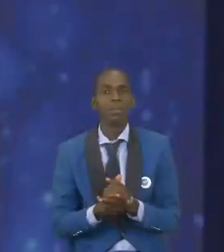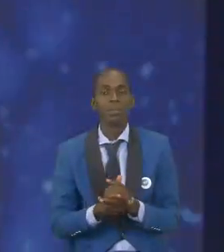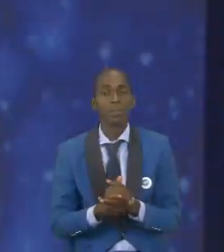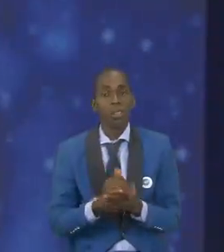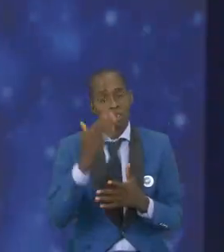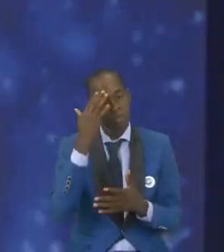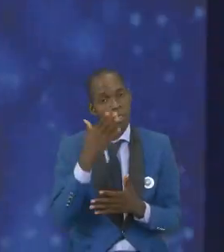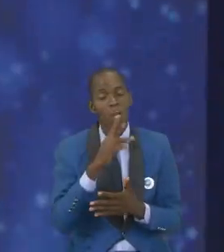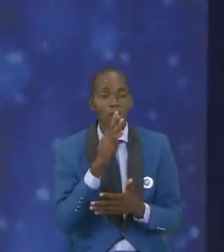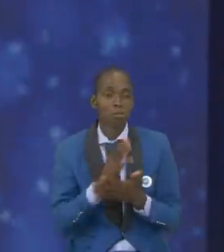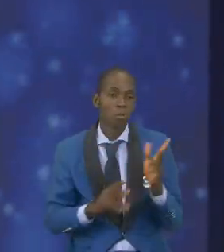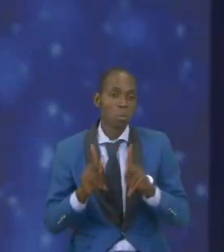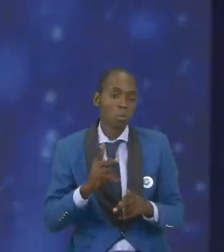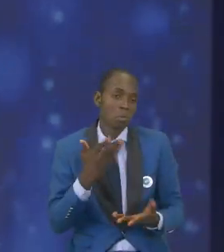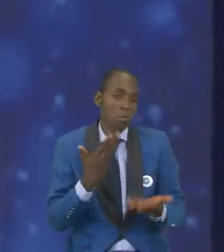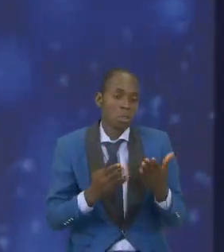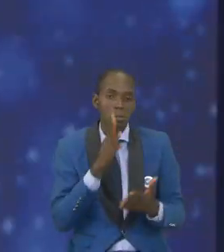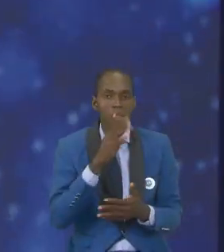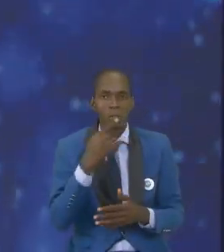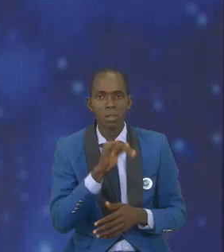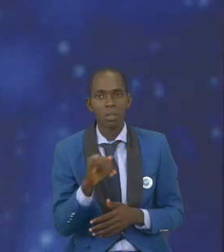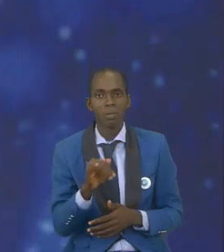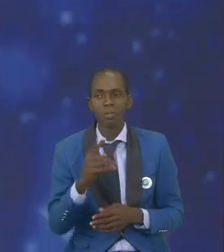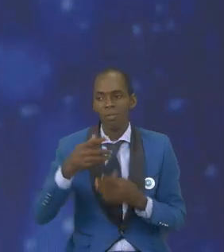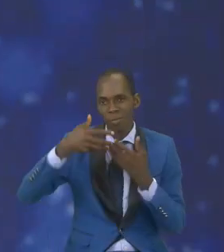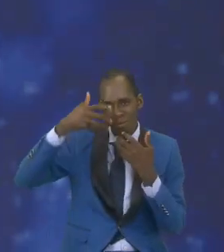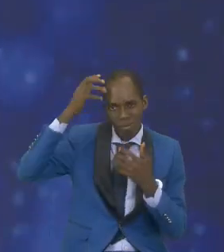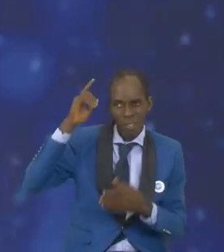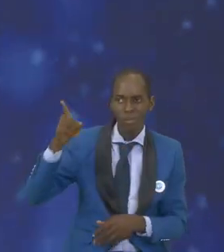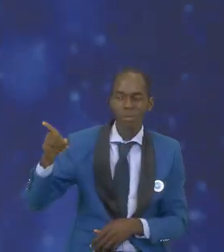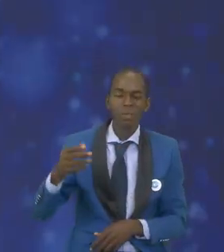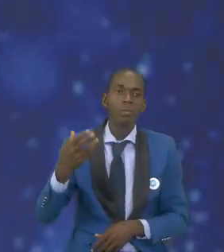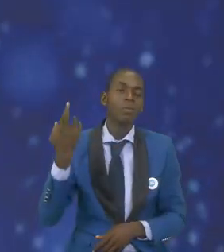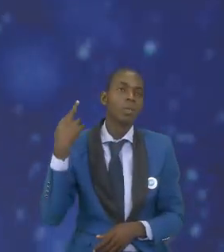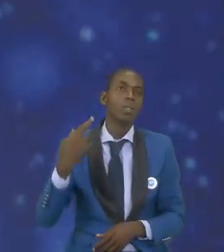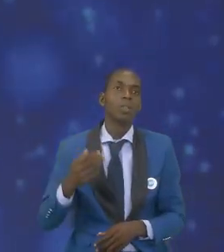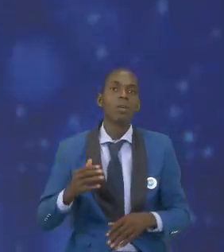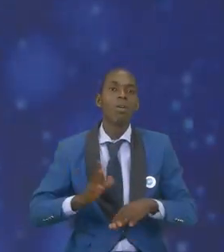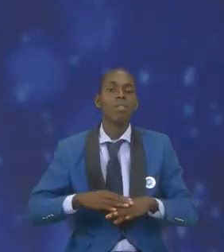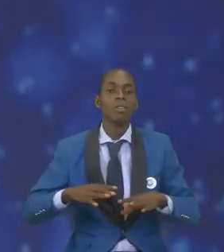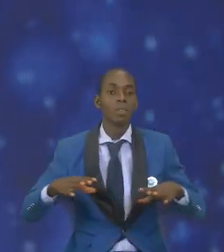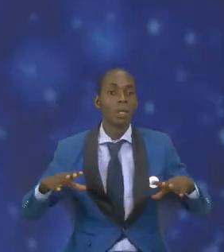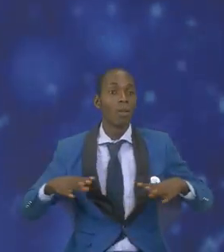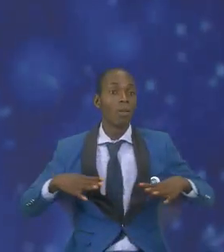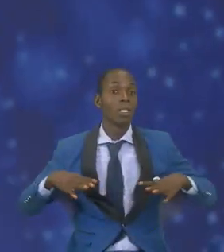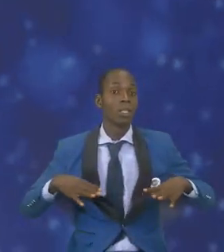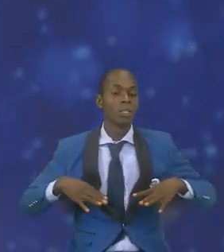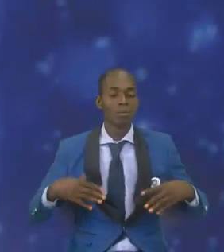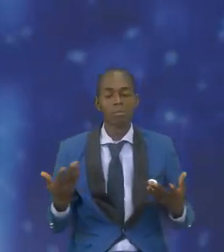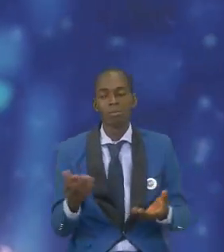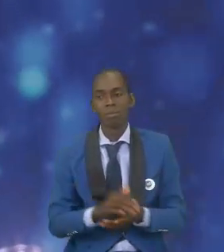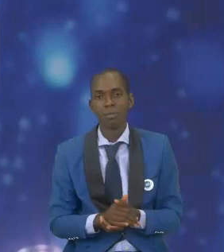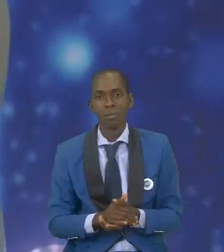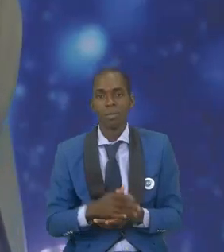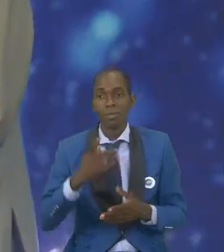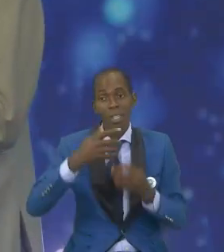are saying, the lions went on vacation. Okay, we'll find out. The lions were